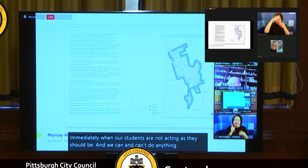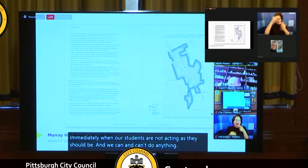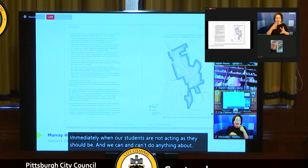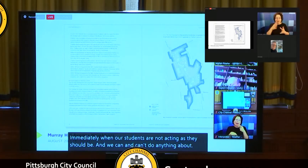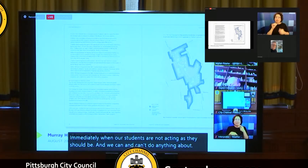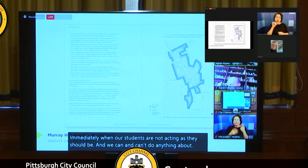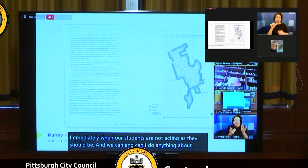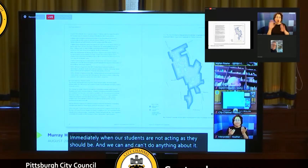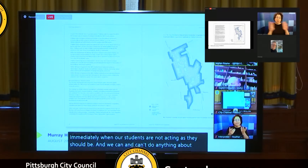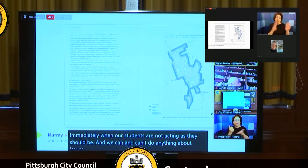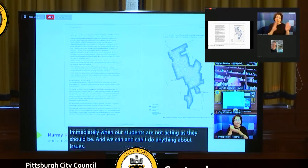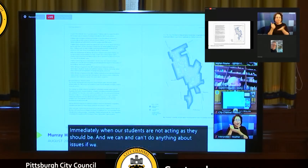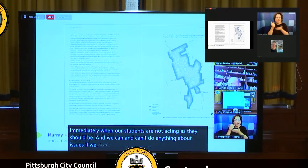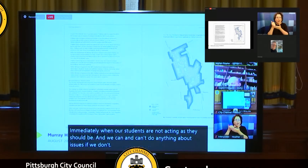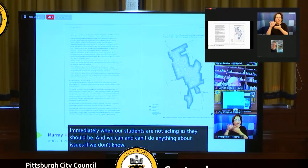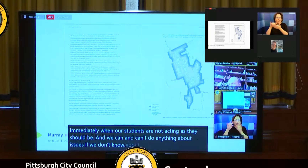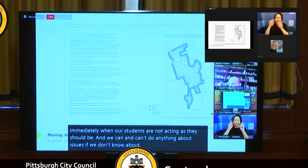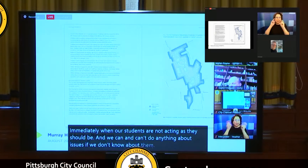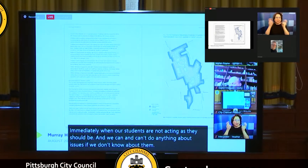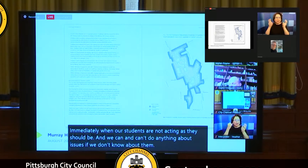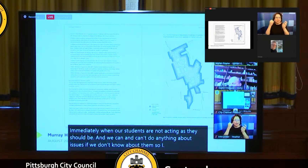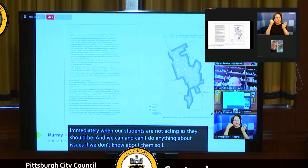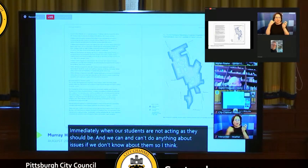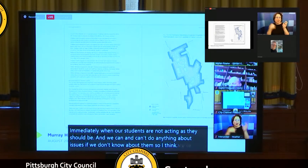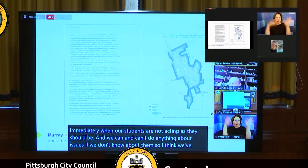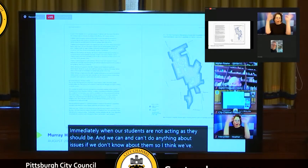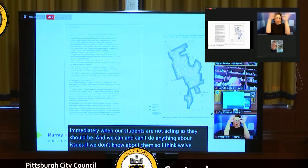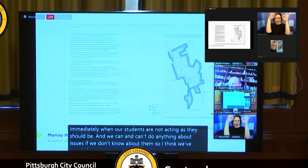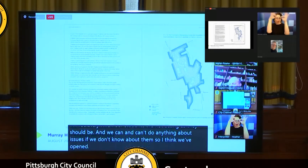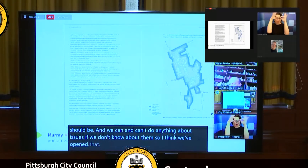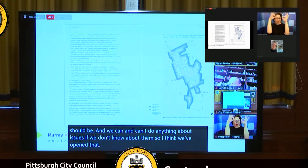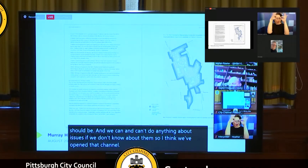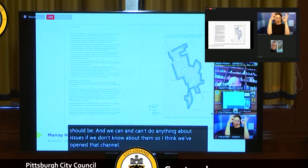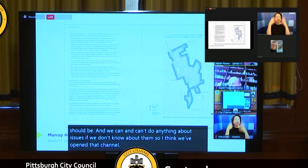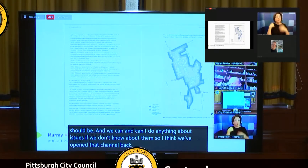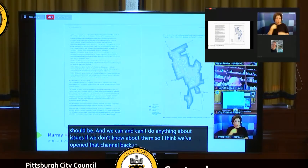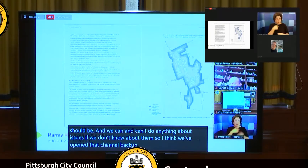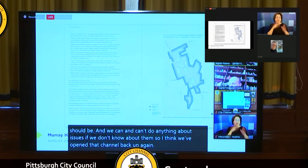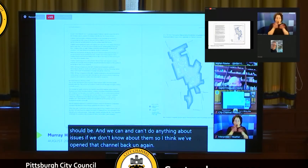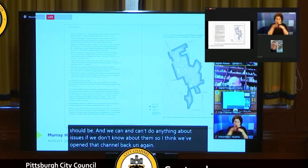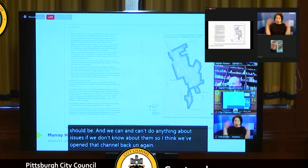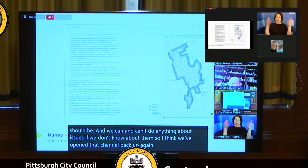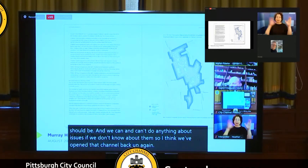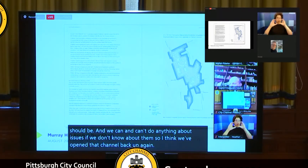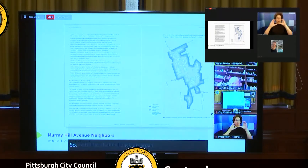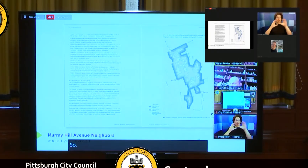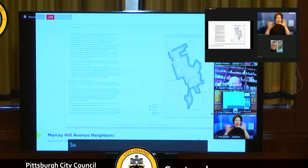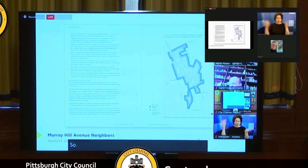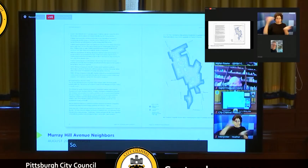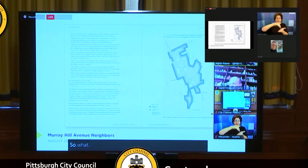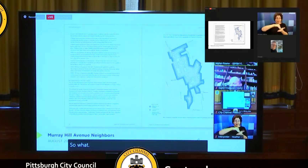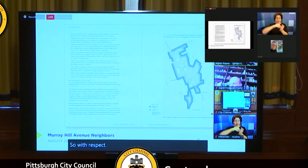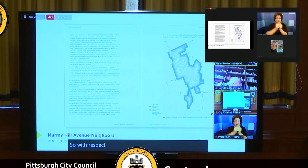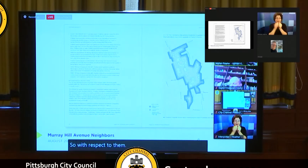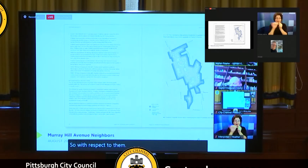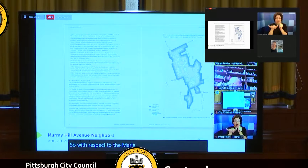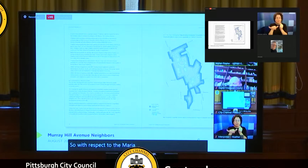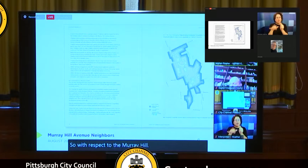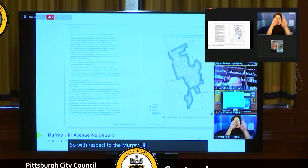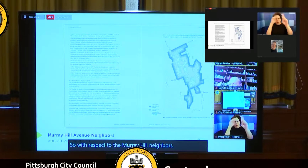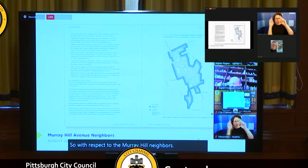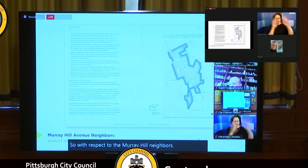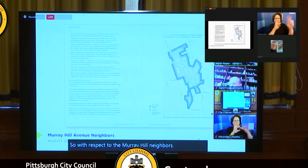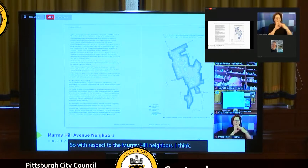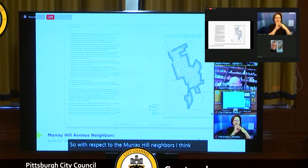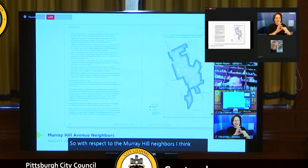about issues if we don't know about them. So I think we've opened that channel back up again. So with respect to the Murray Hill neighbors, I